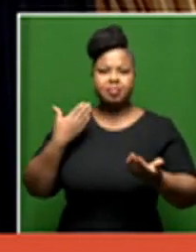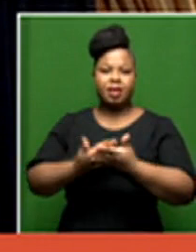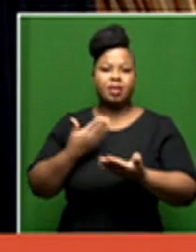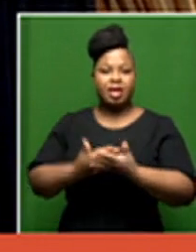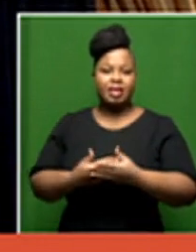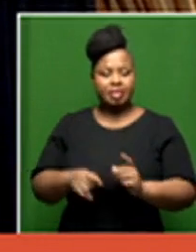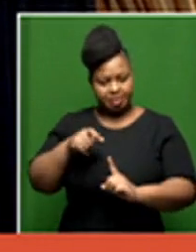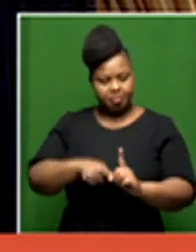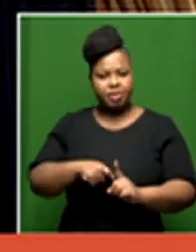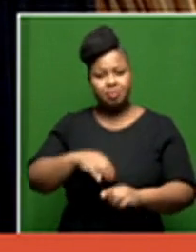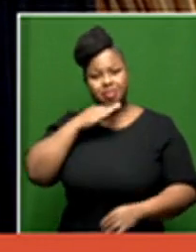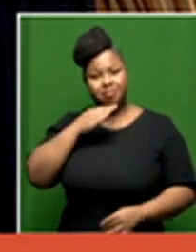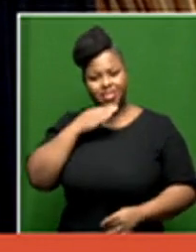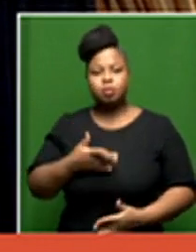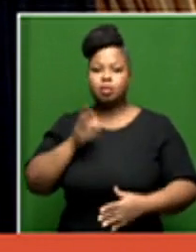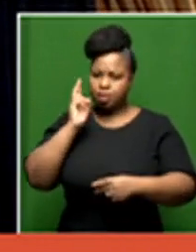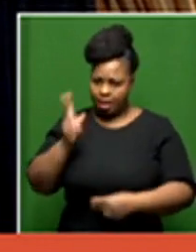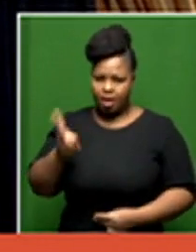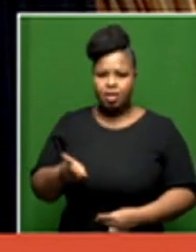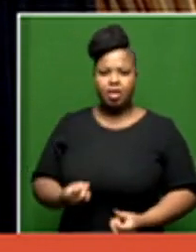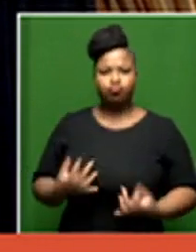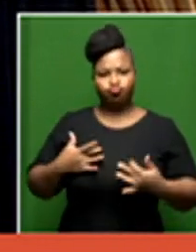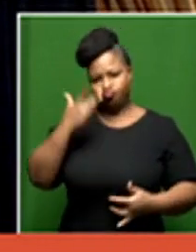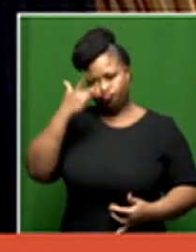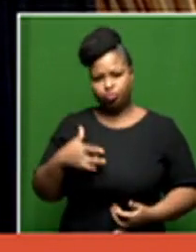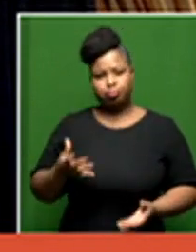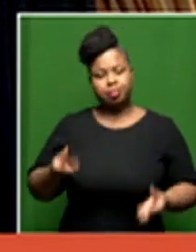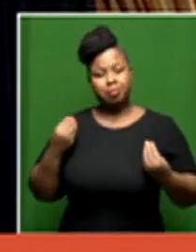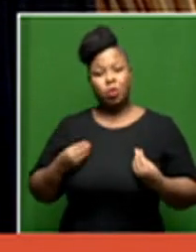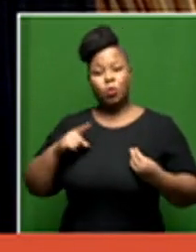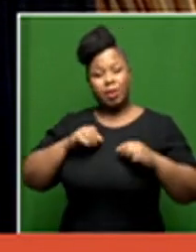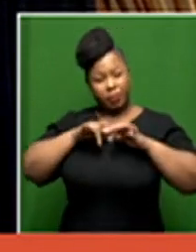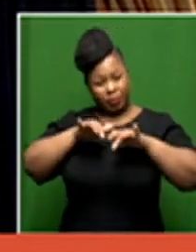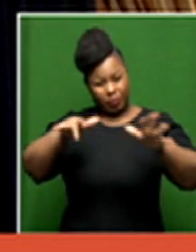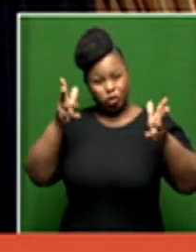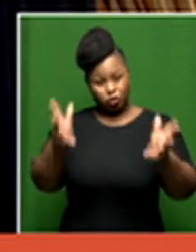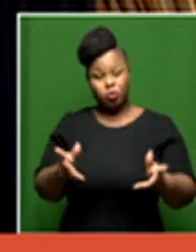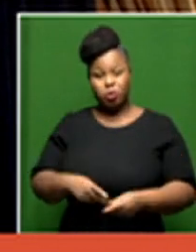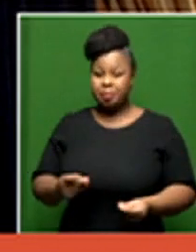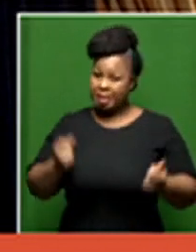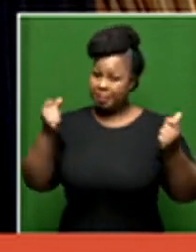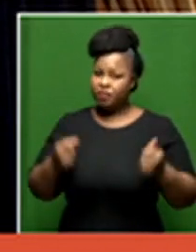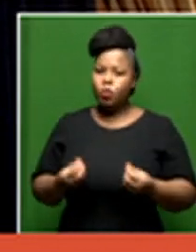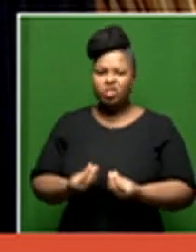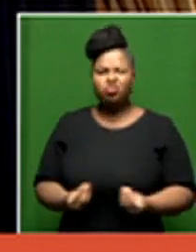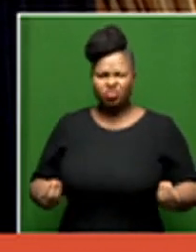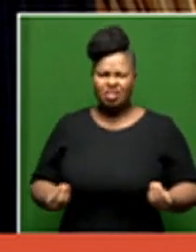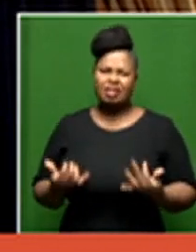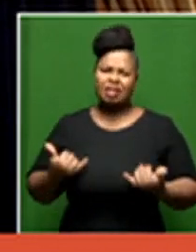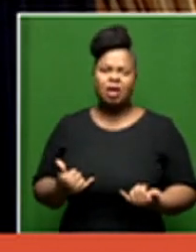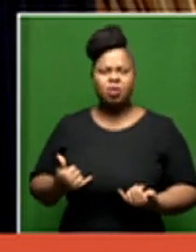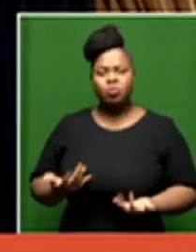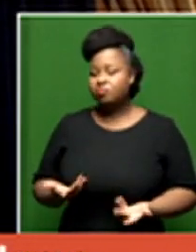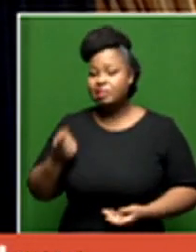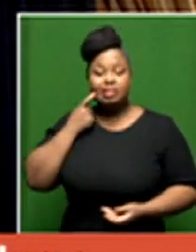is susceptible again to getting a new infection. And the way it's spreading like that so quickly amongst the kids, it's